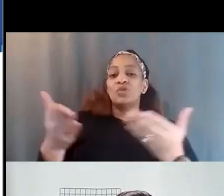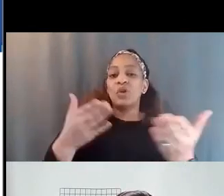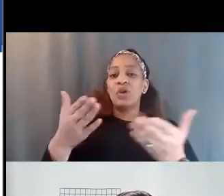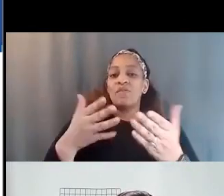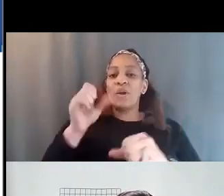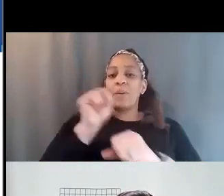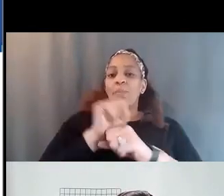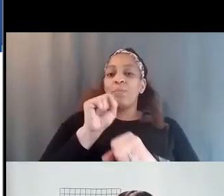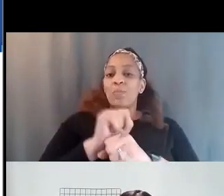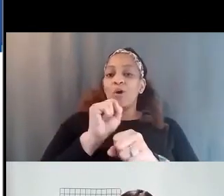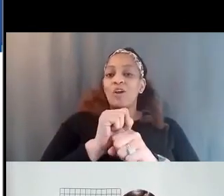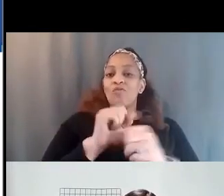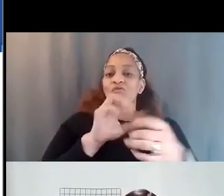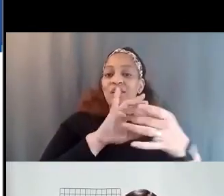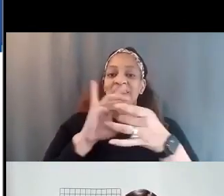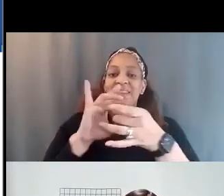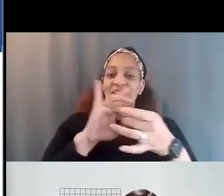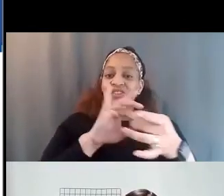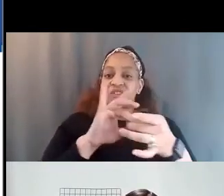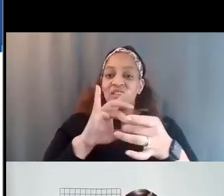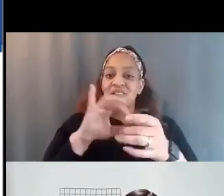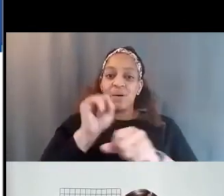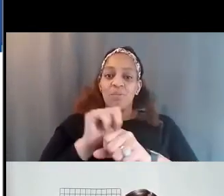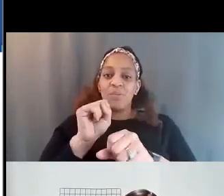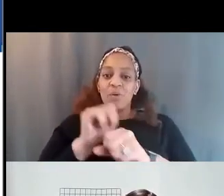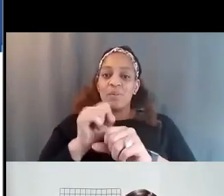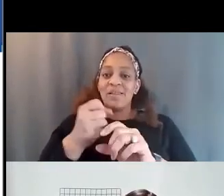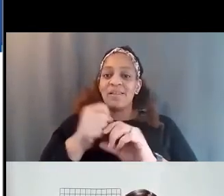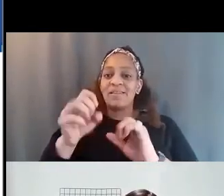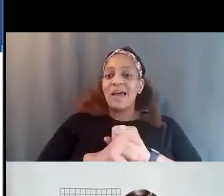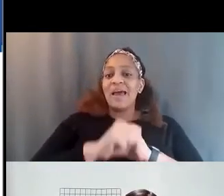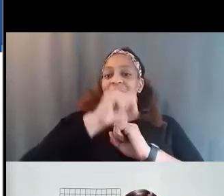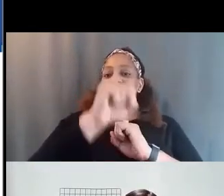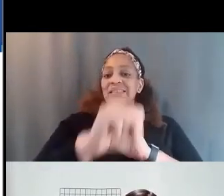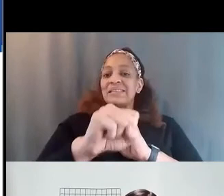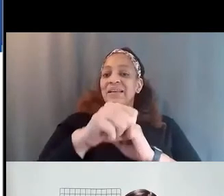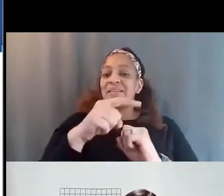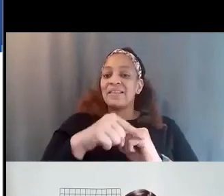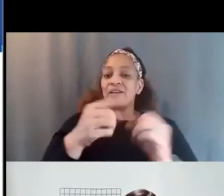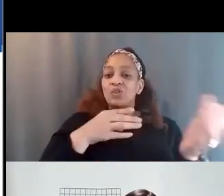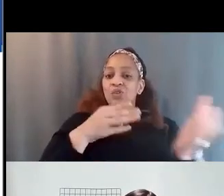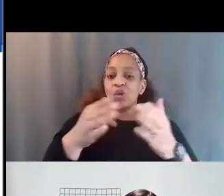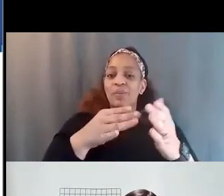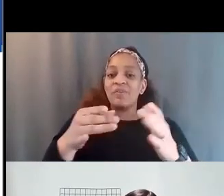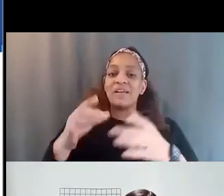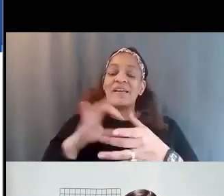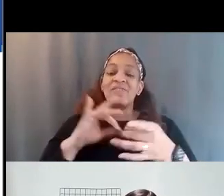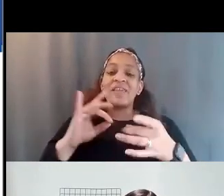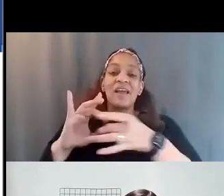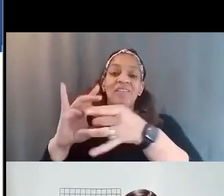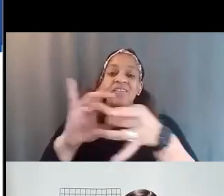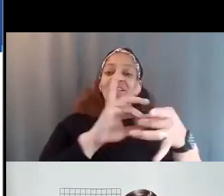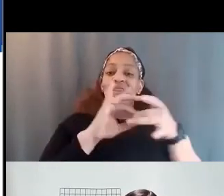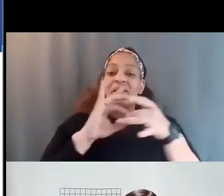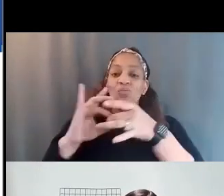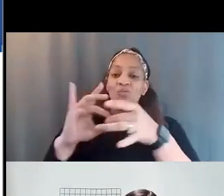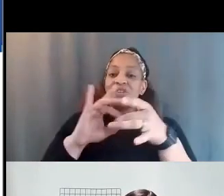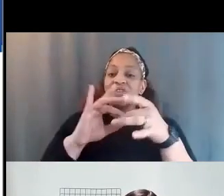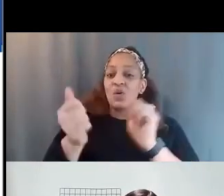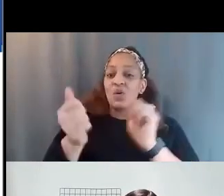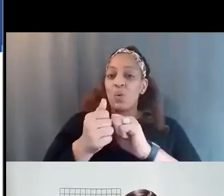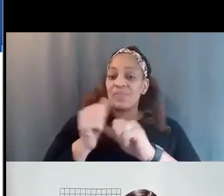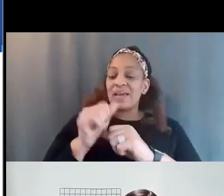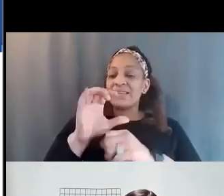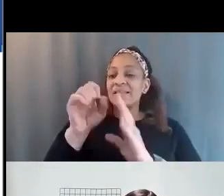employment services, including those extended services, and addresses how collaboration with the state Medicaid program will